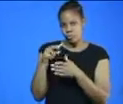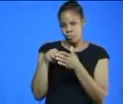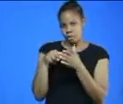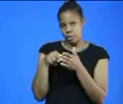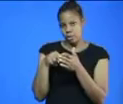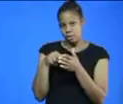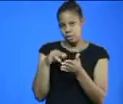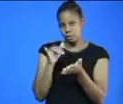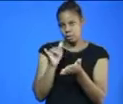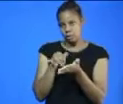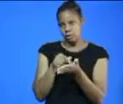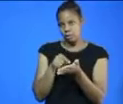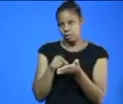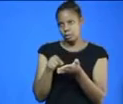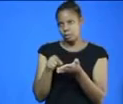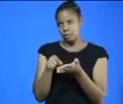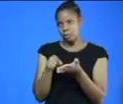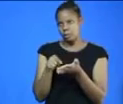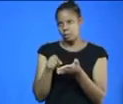and I hope it is.